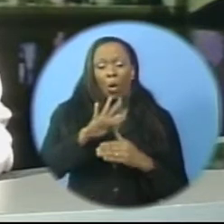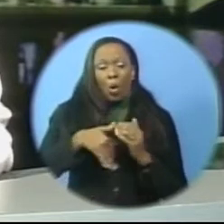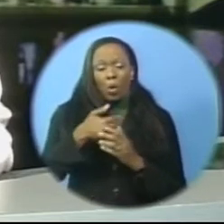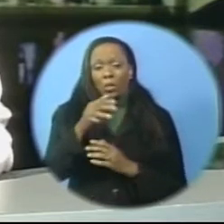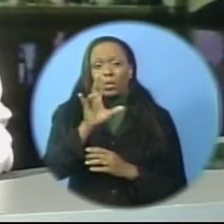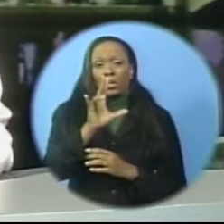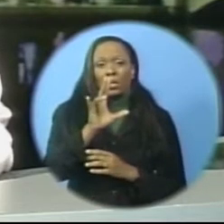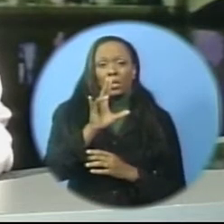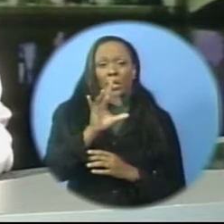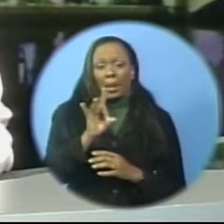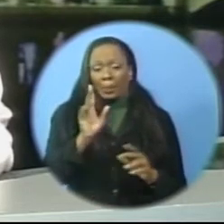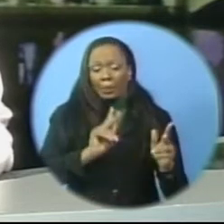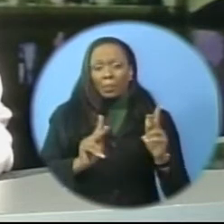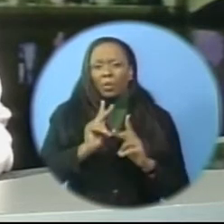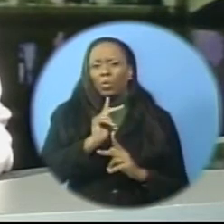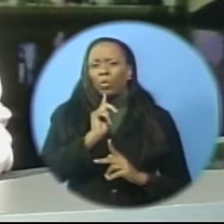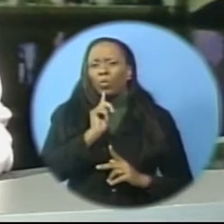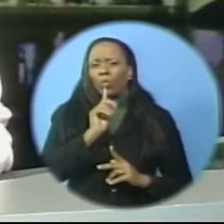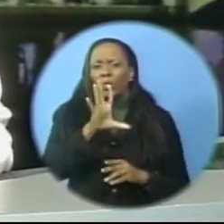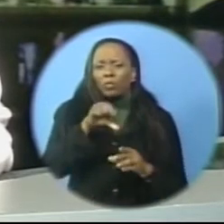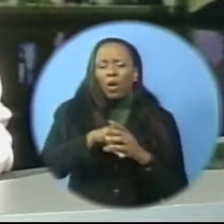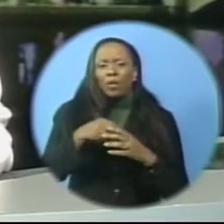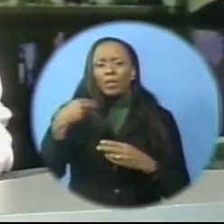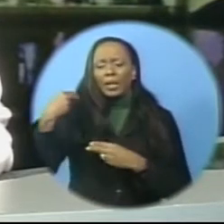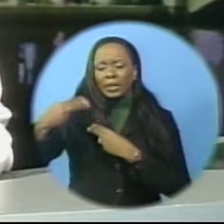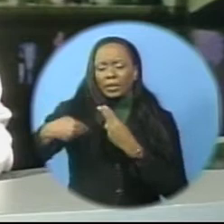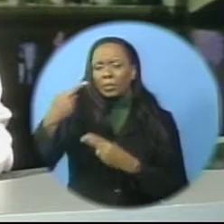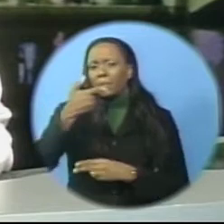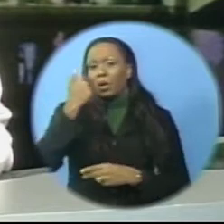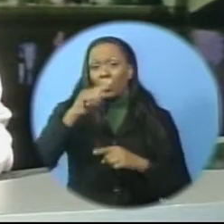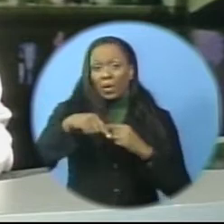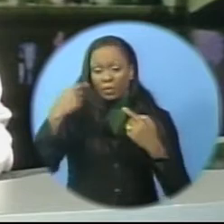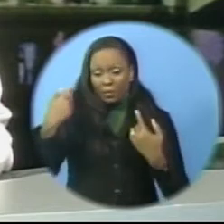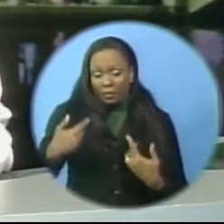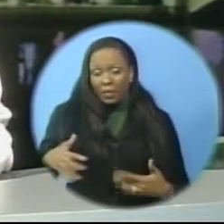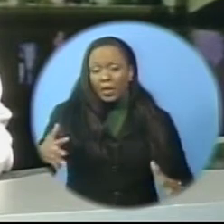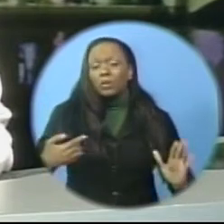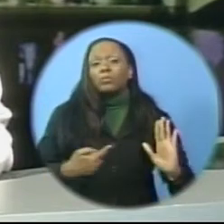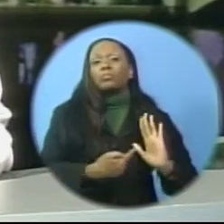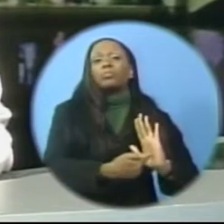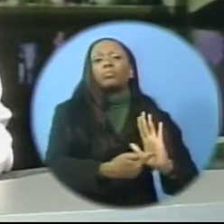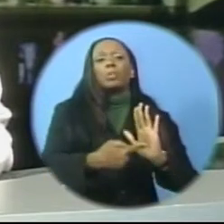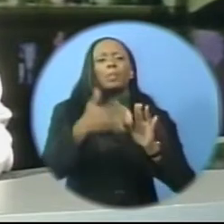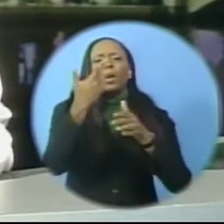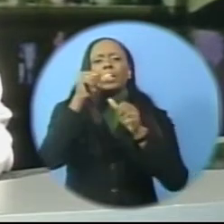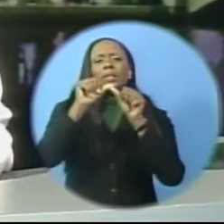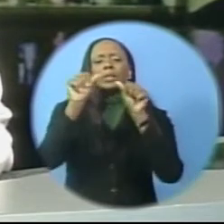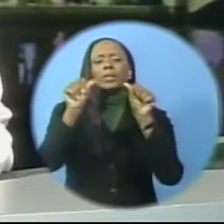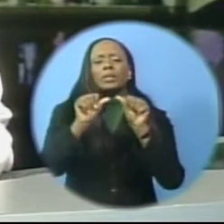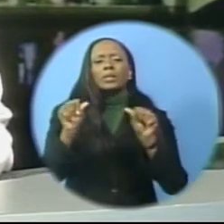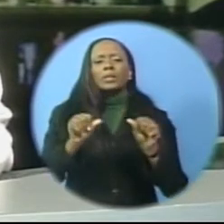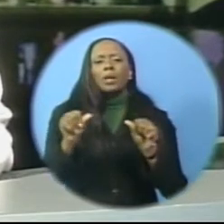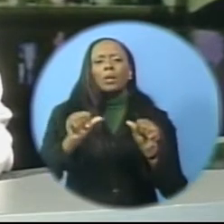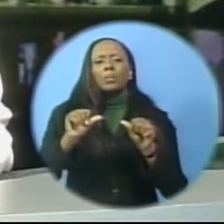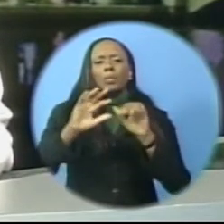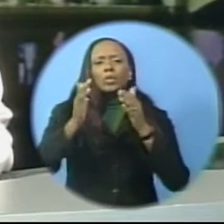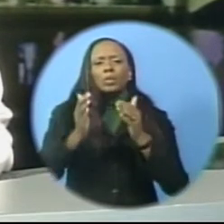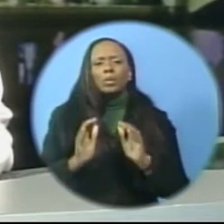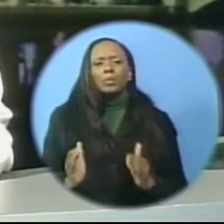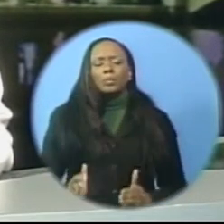threshold of history, with the opportunity to have their work displayed among the greats of persons such as Carl